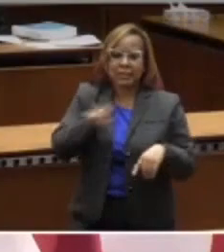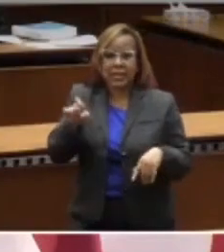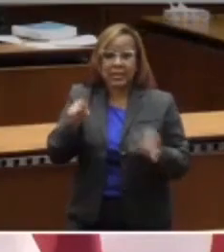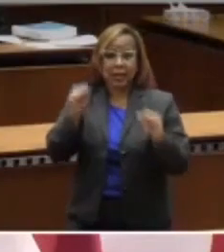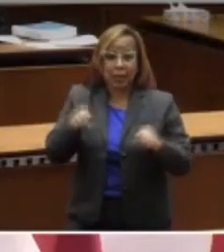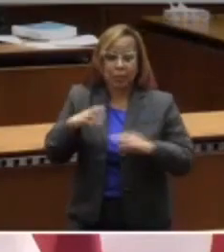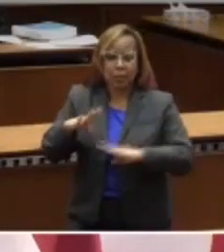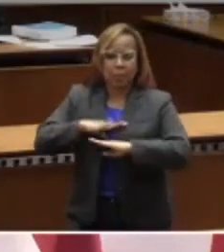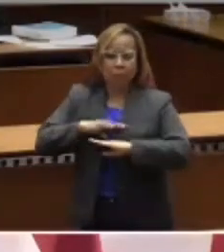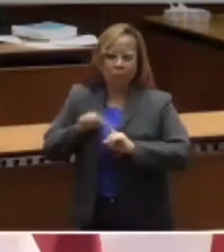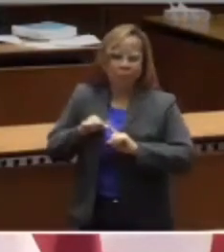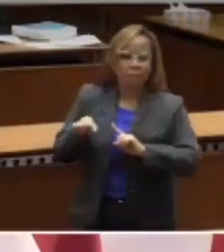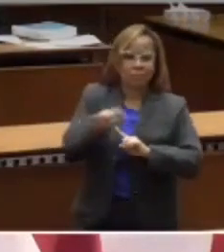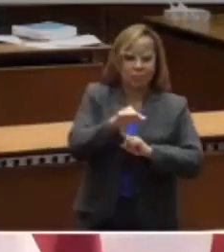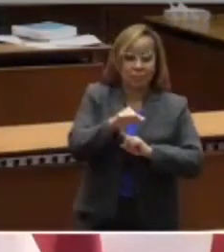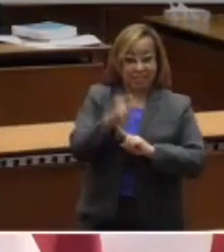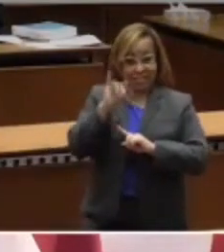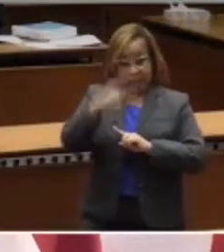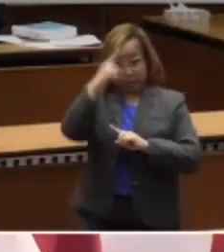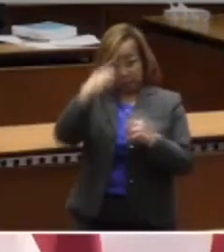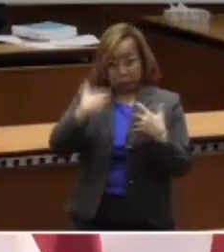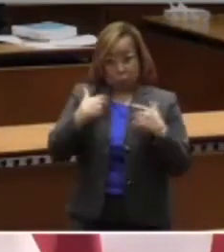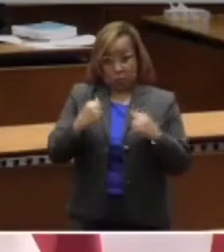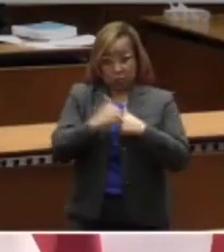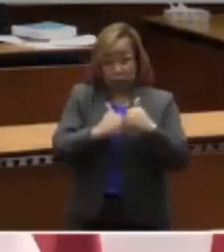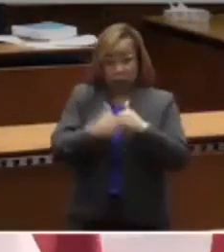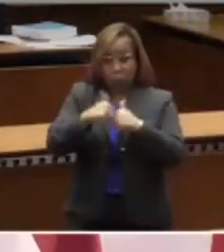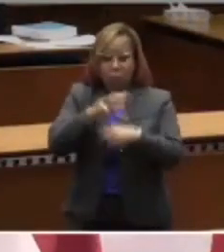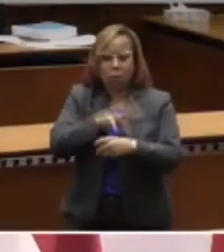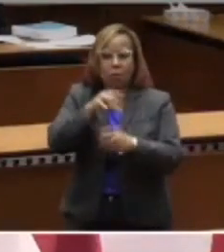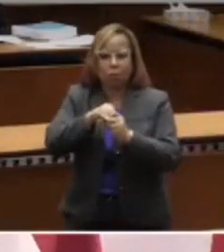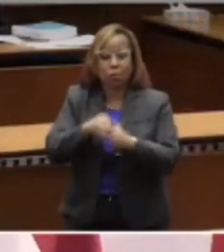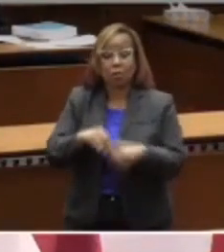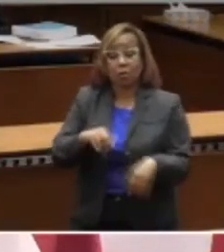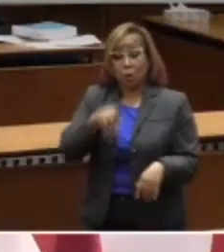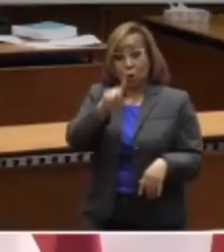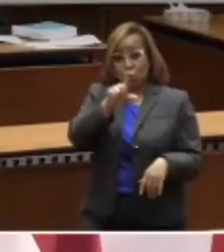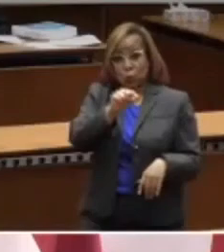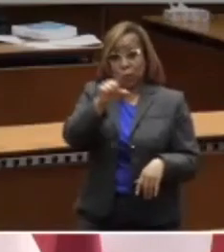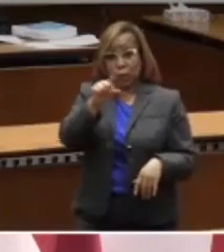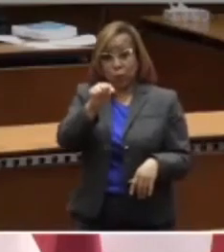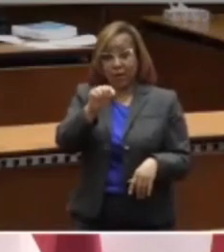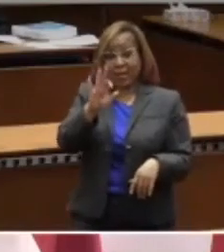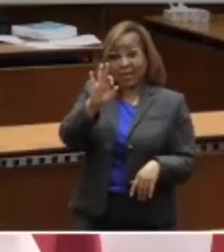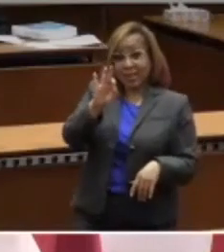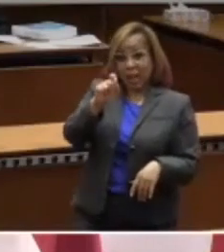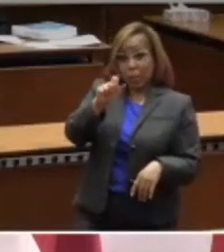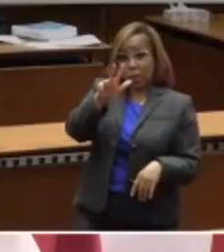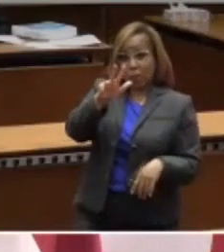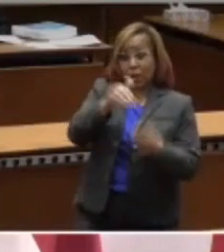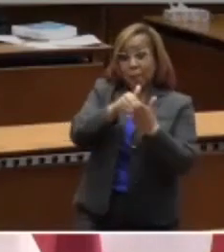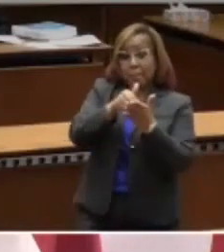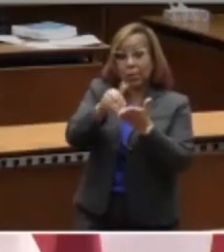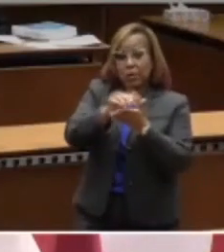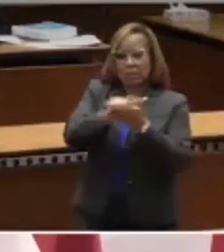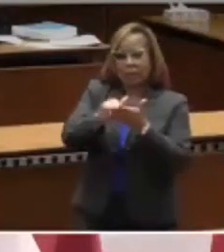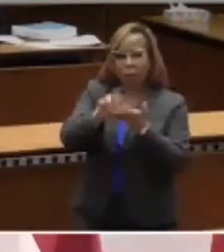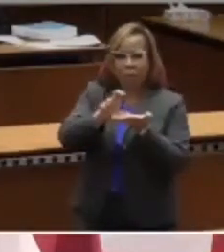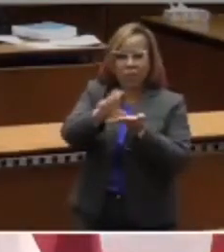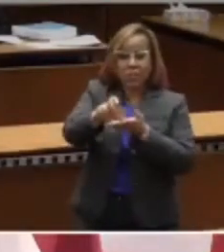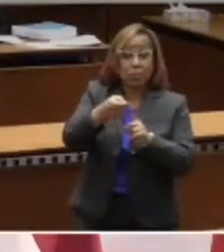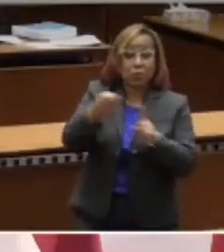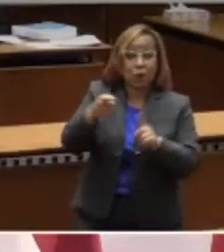actually be met. That mental health framework included a 2020 $9.3 million investment